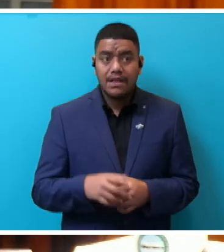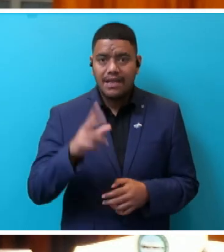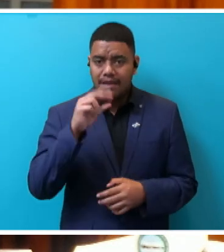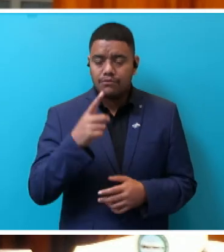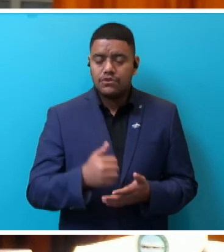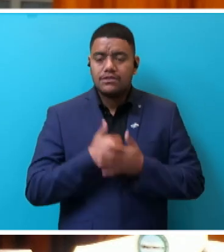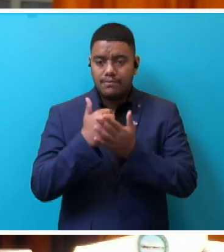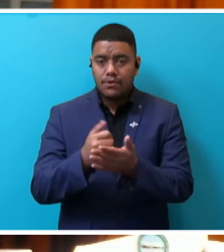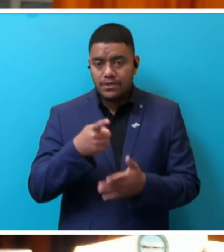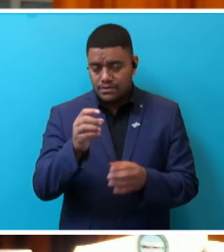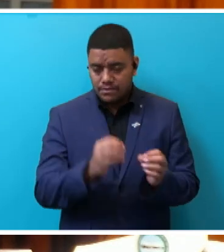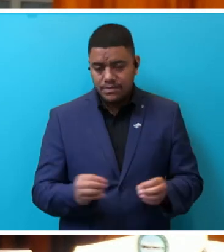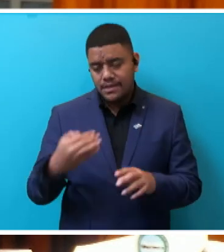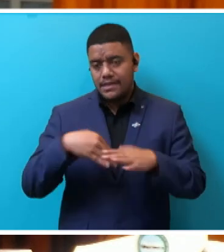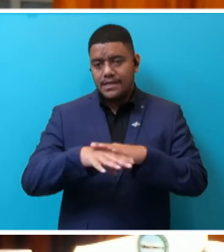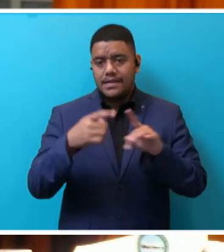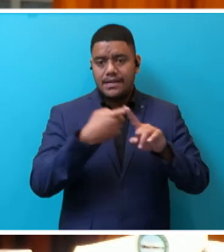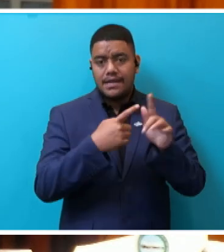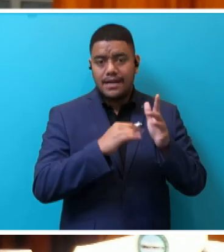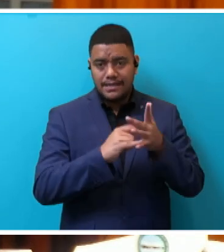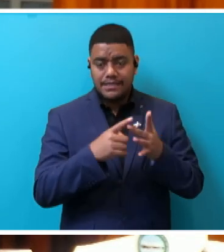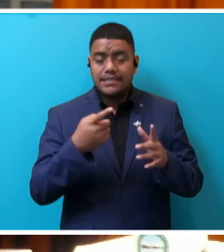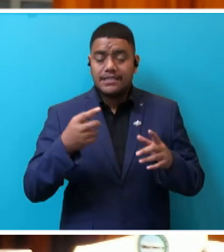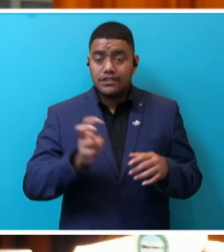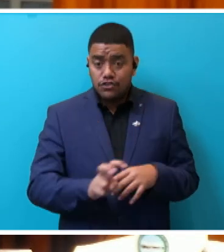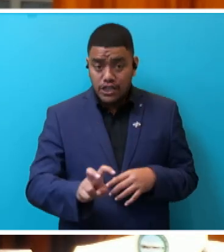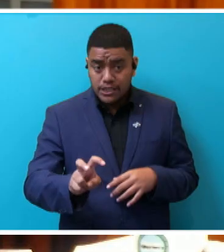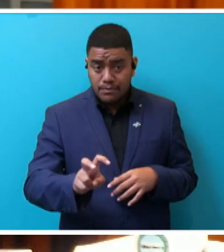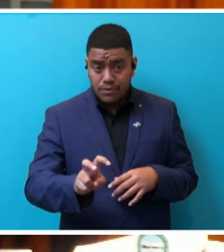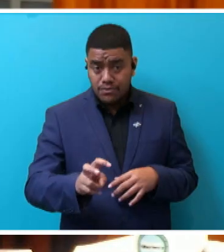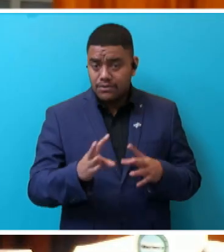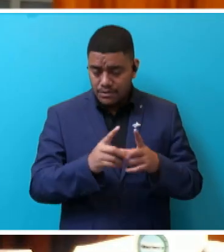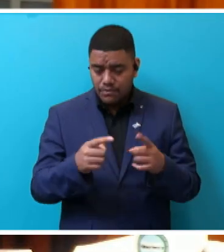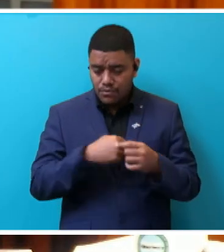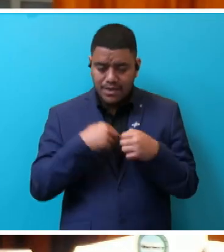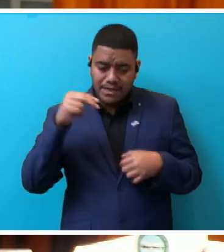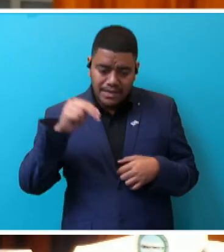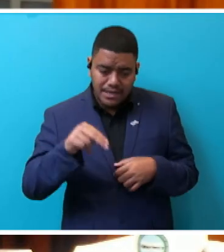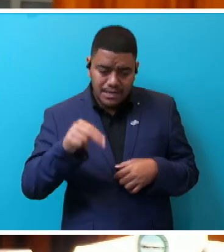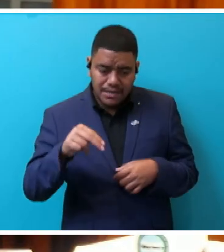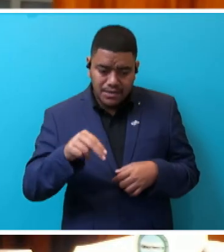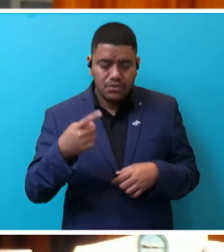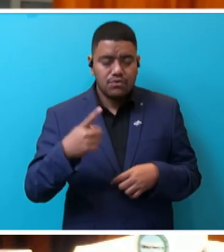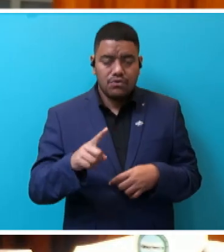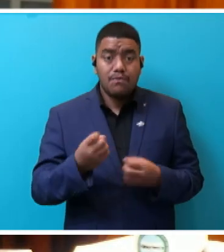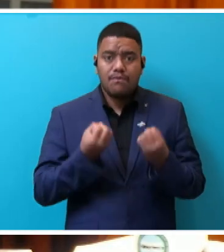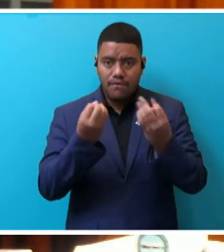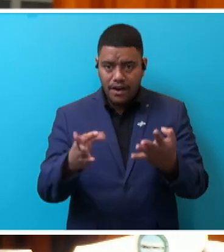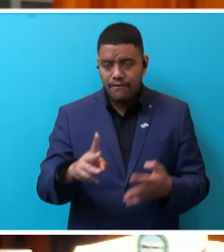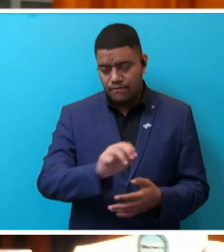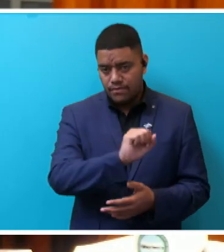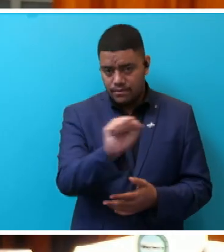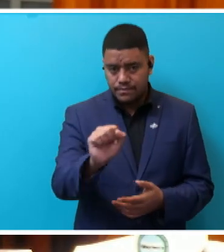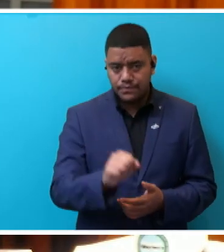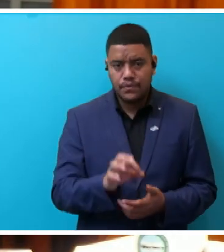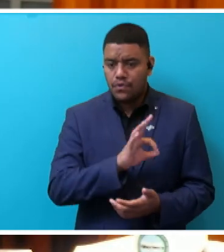support that operation in Kasi. Transport is something that also will need to be provided for. It's